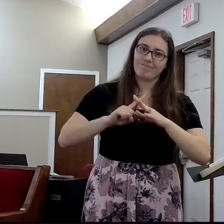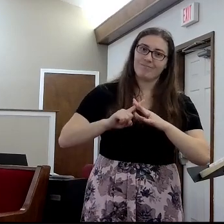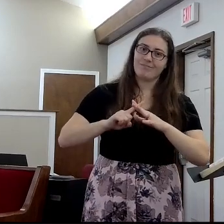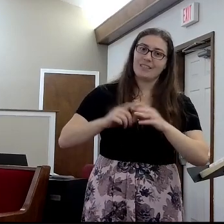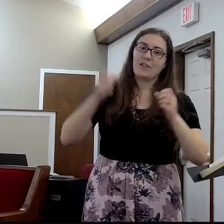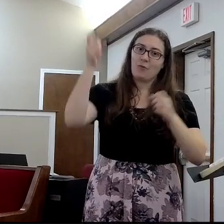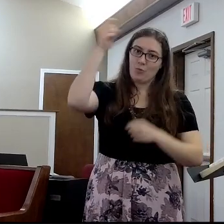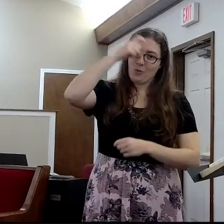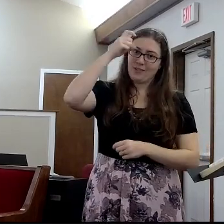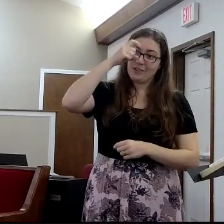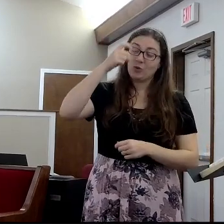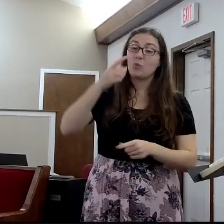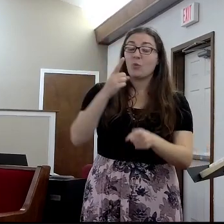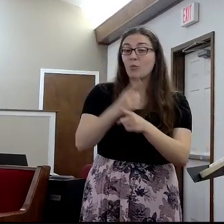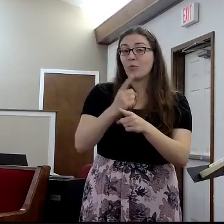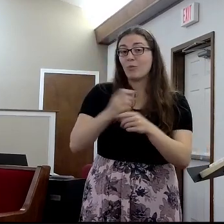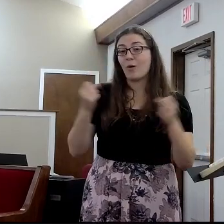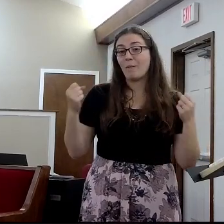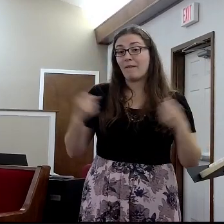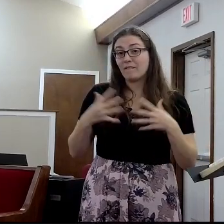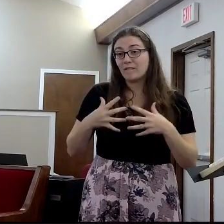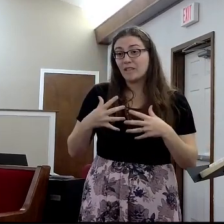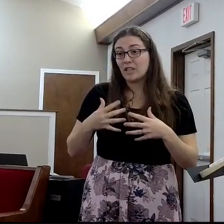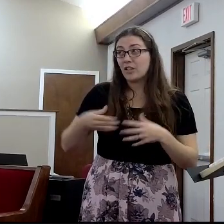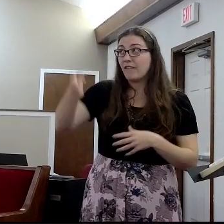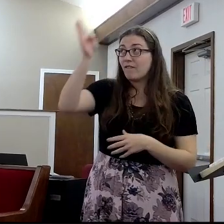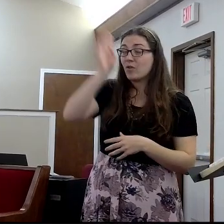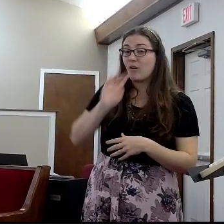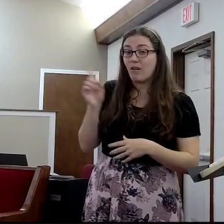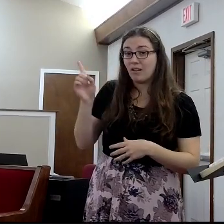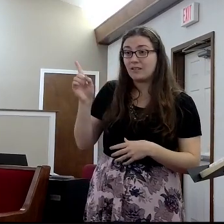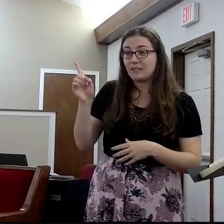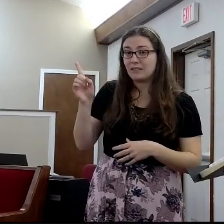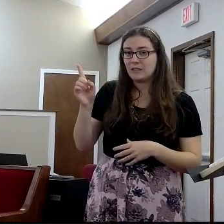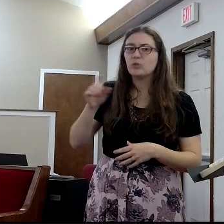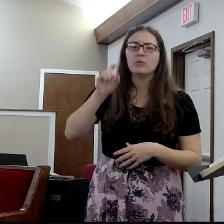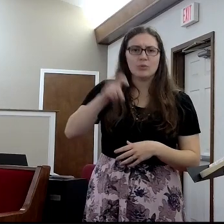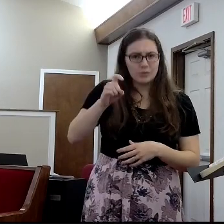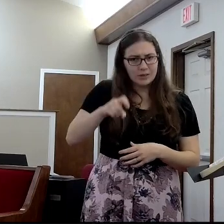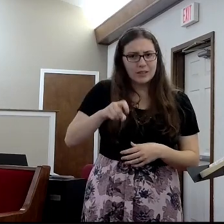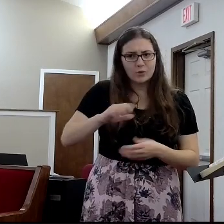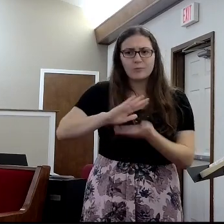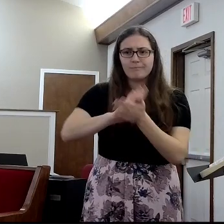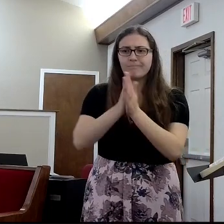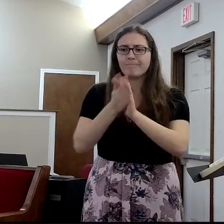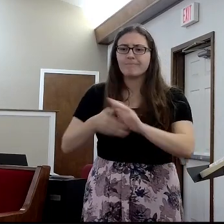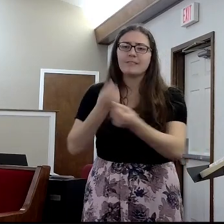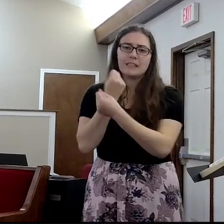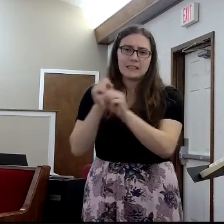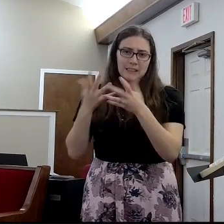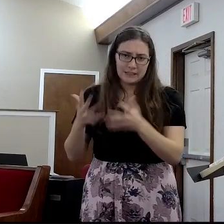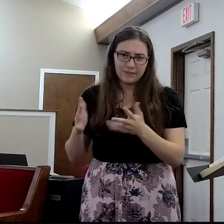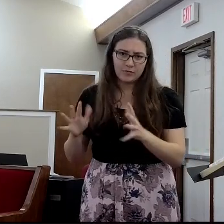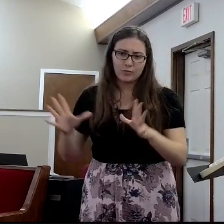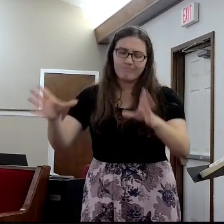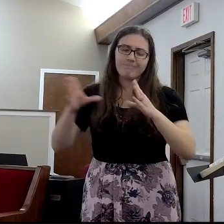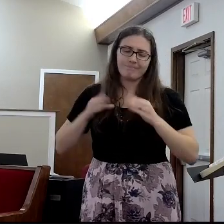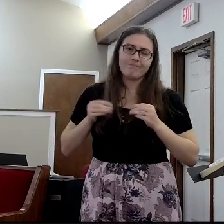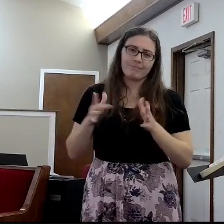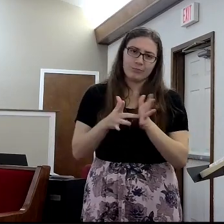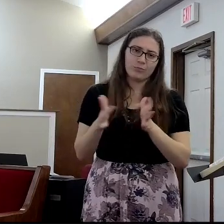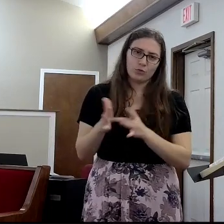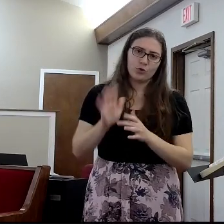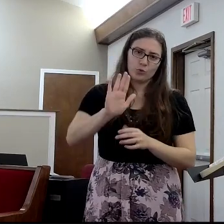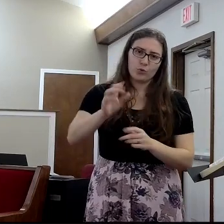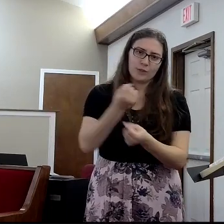and the knowledge of the holy is understanding. So a proper fear of God is what's needed to come to know Christ as your